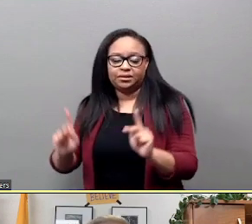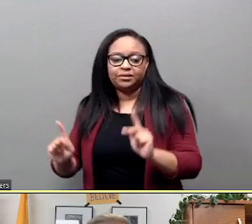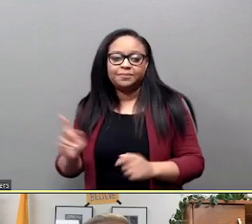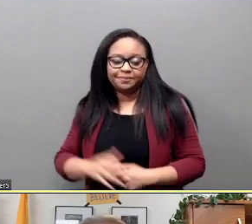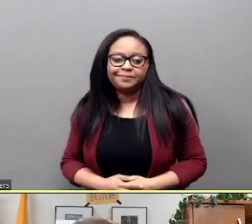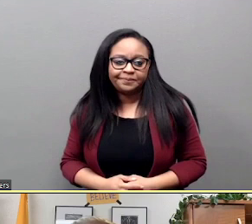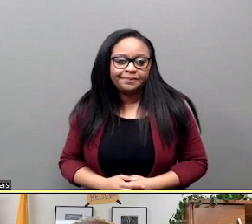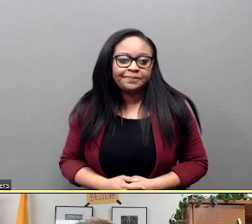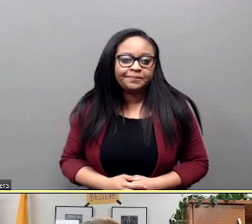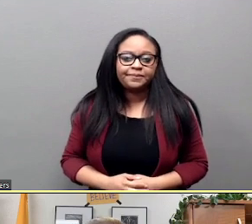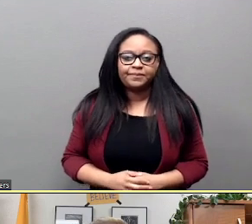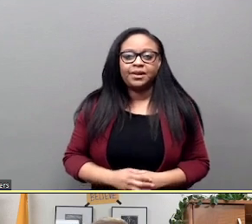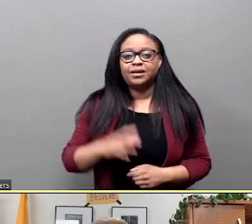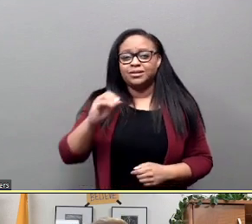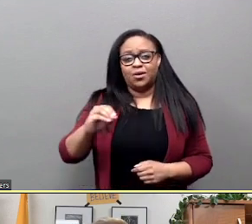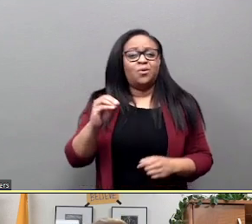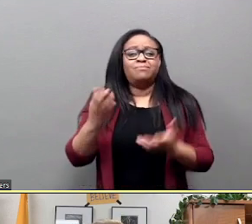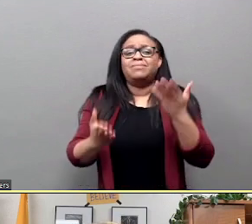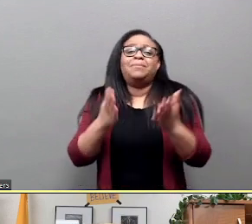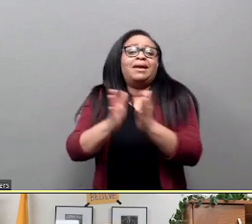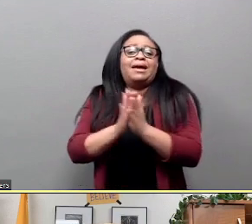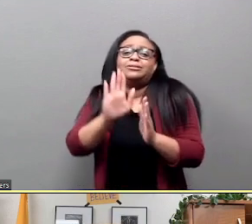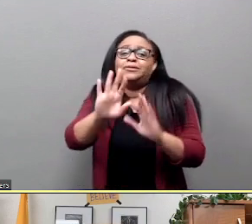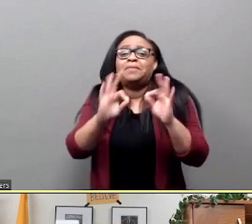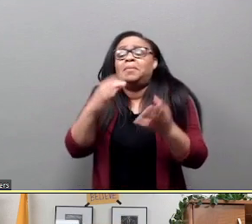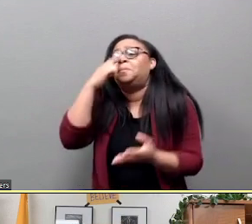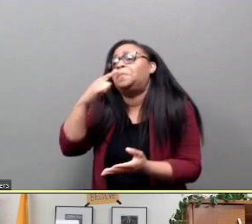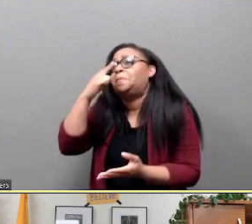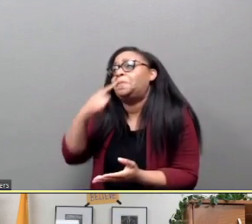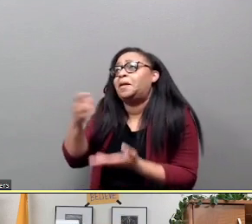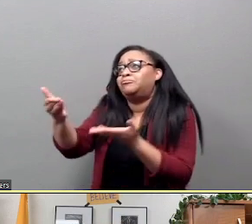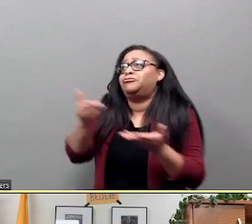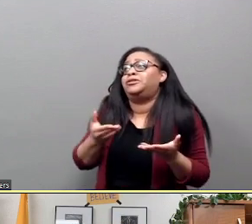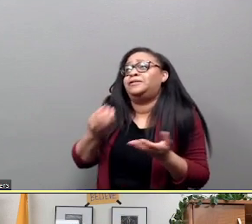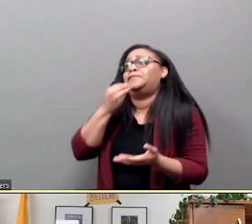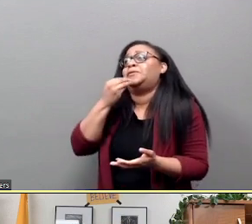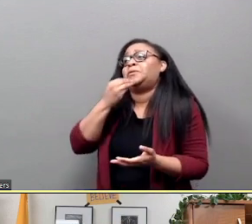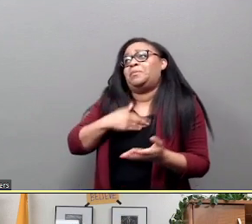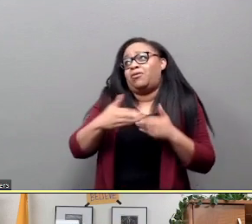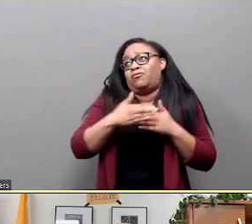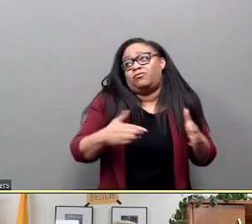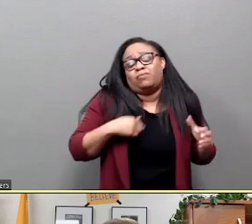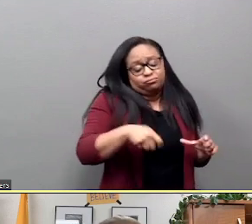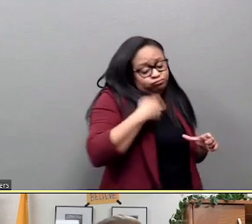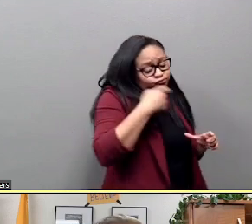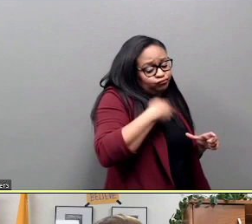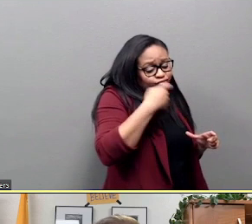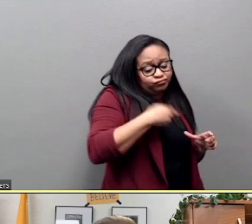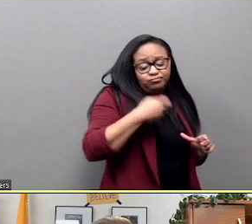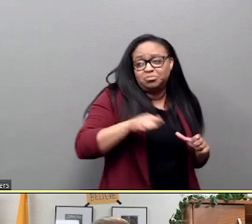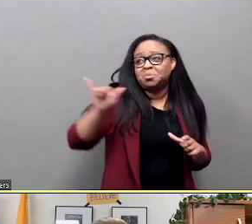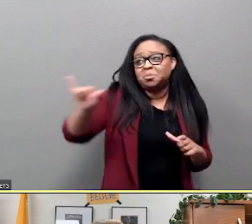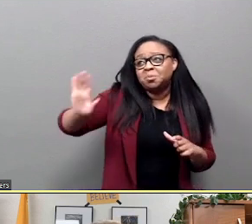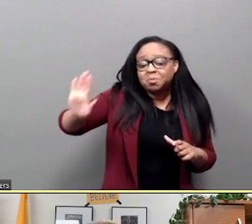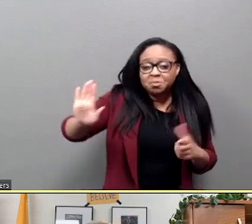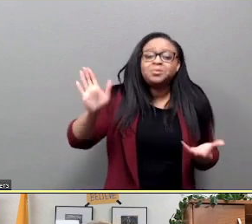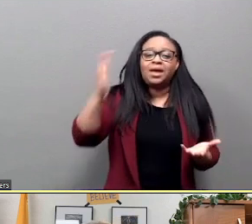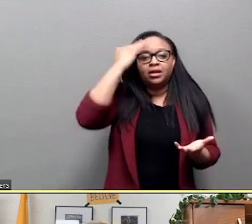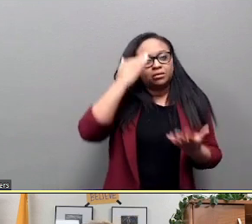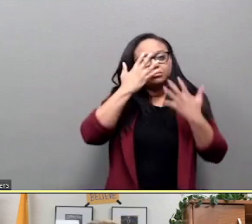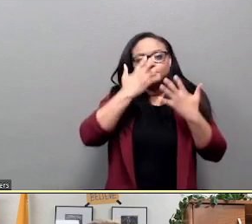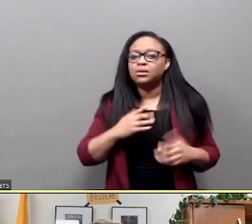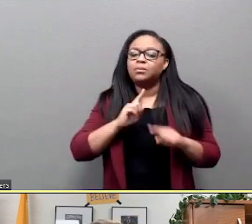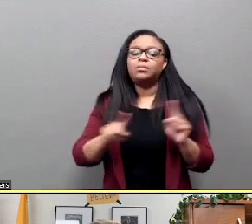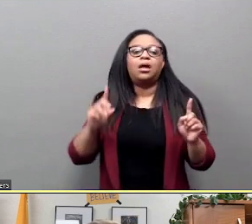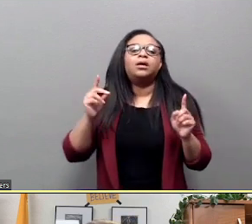having a family member end up in the hospital or be sick because of sharing that respiratory virus during a holiday meal is something we